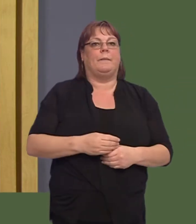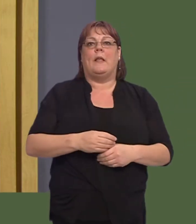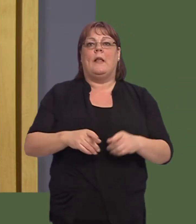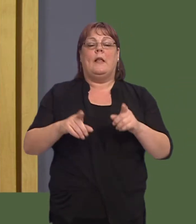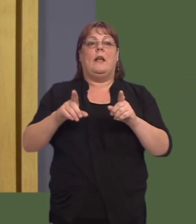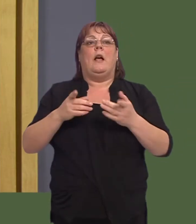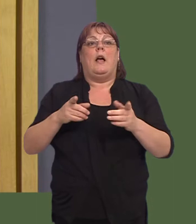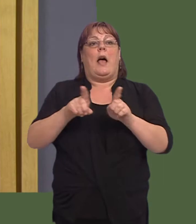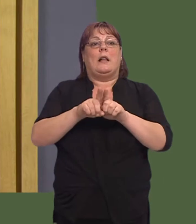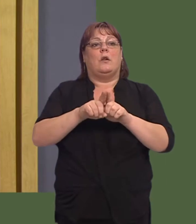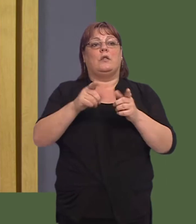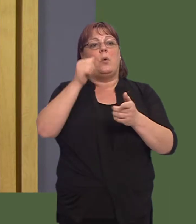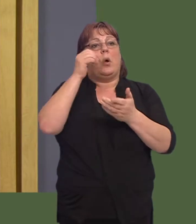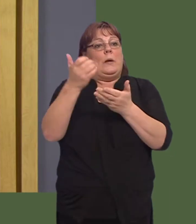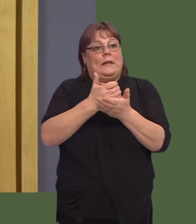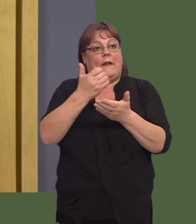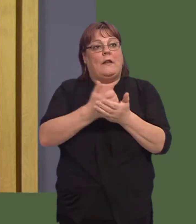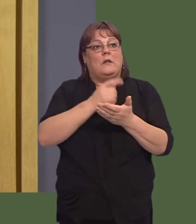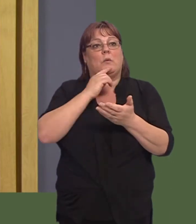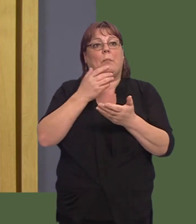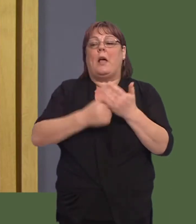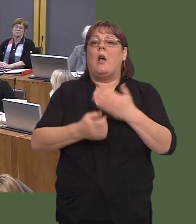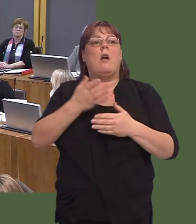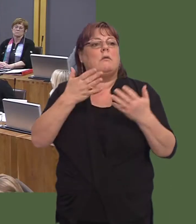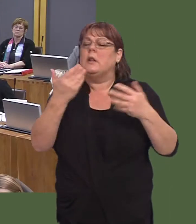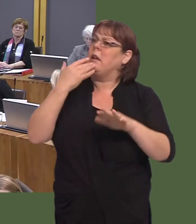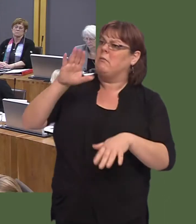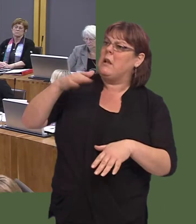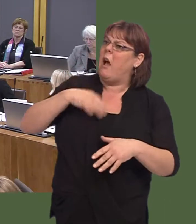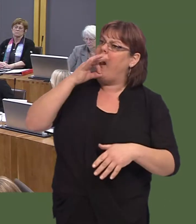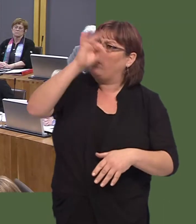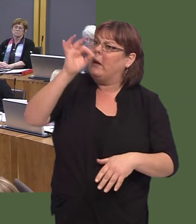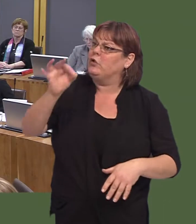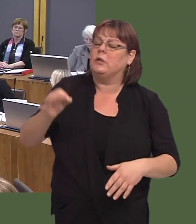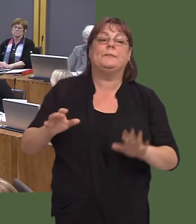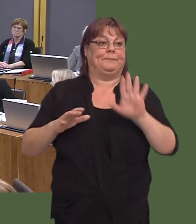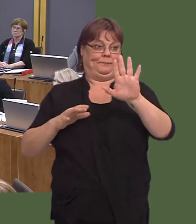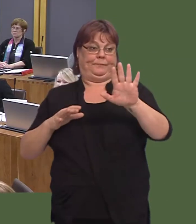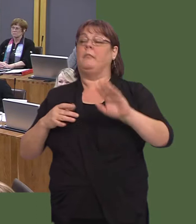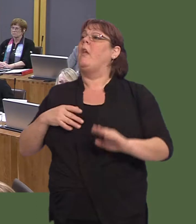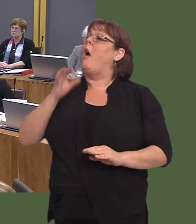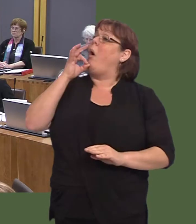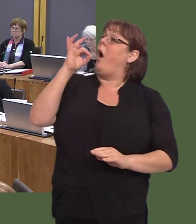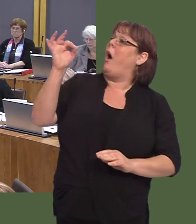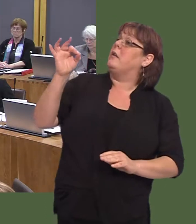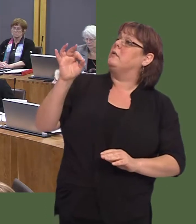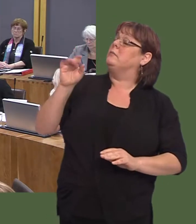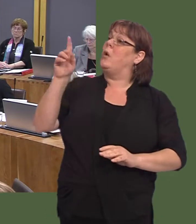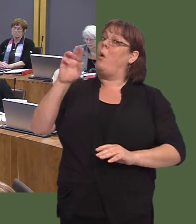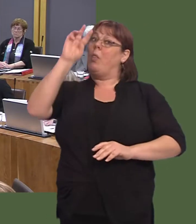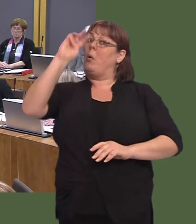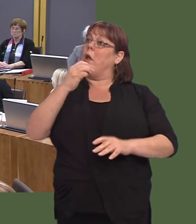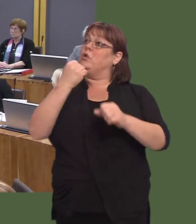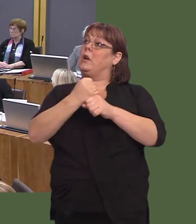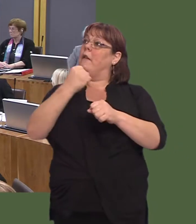addition, savings will be realised from school supply budgets. First Minister, how then will the Welsh Government measure